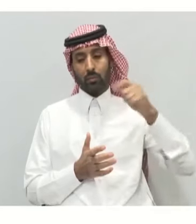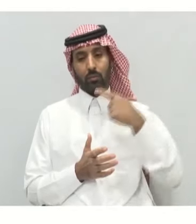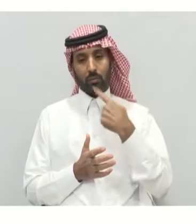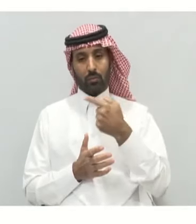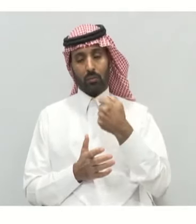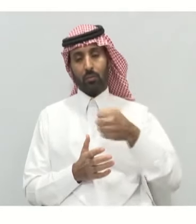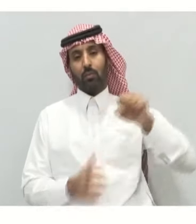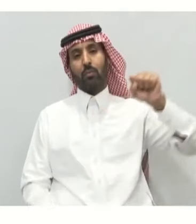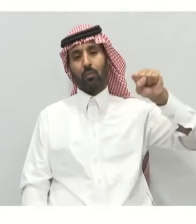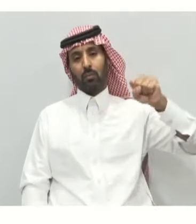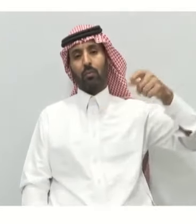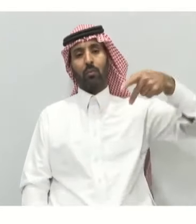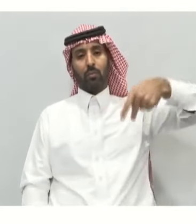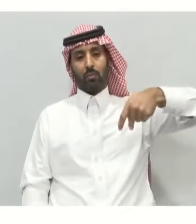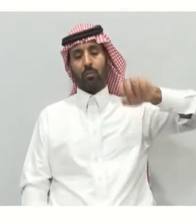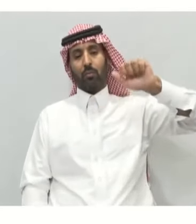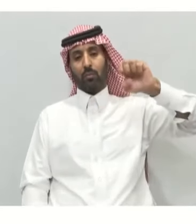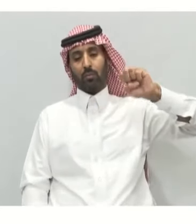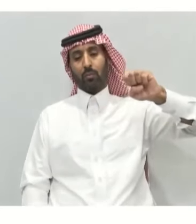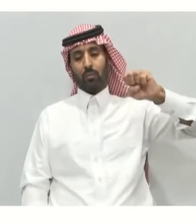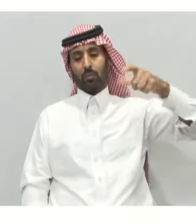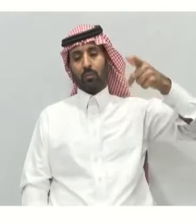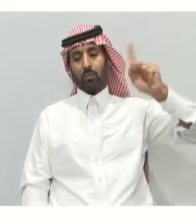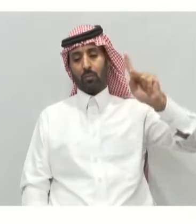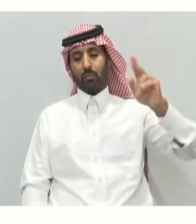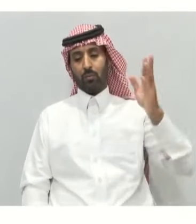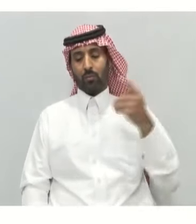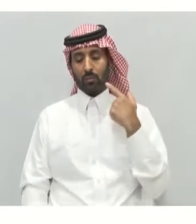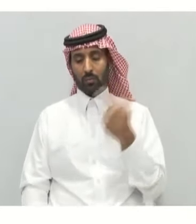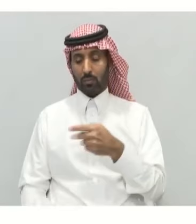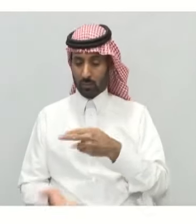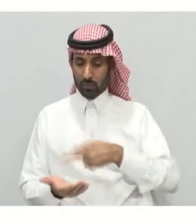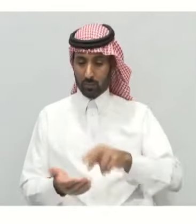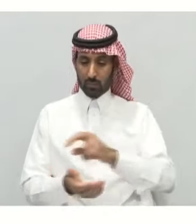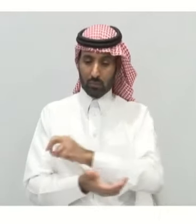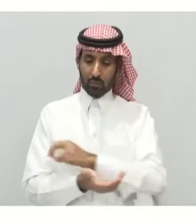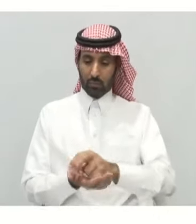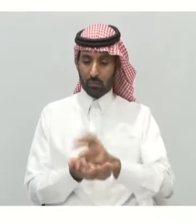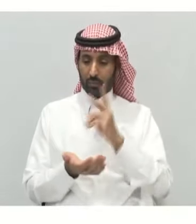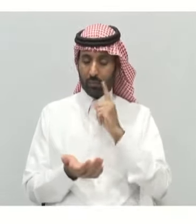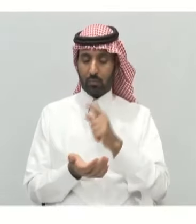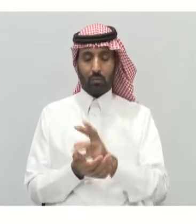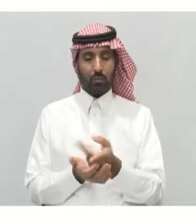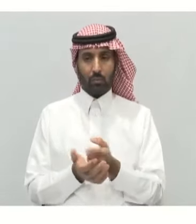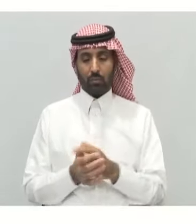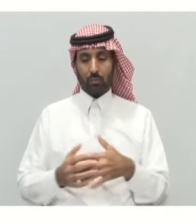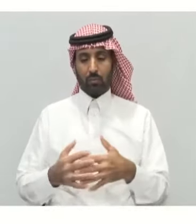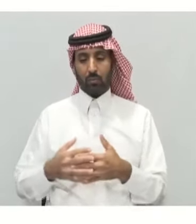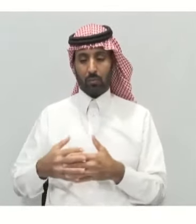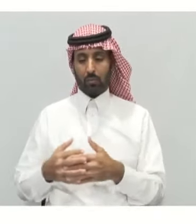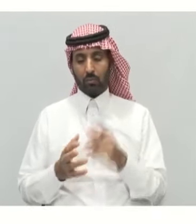speak. So we speak French in class and I send emails to my friends in Canada in